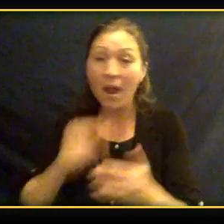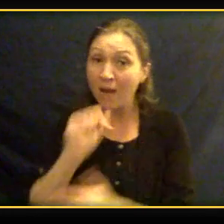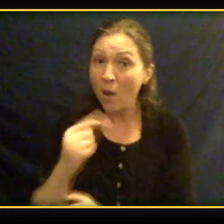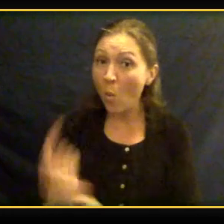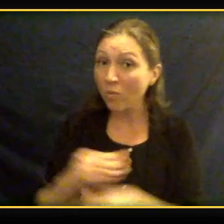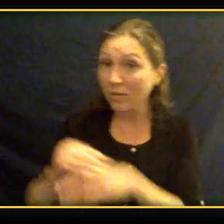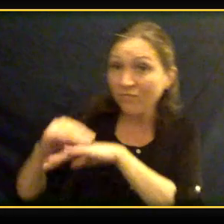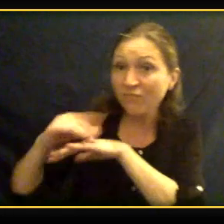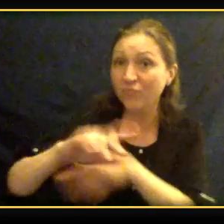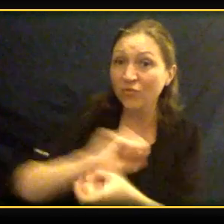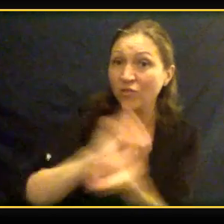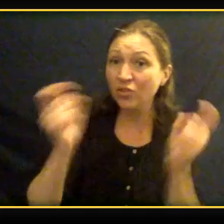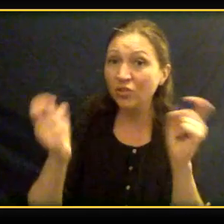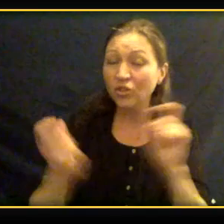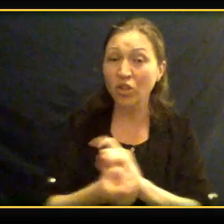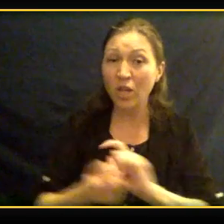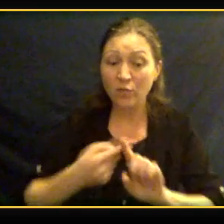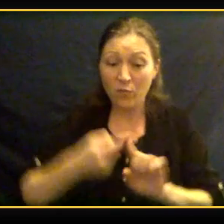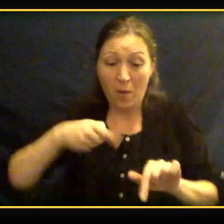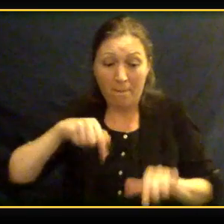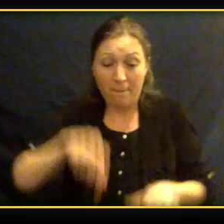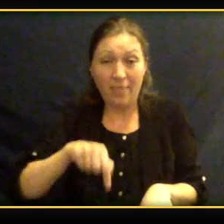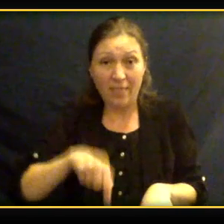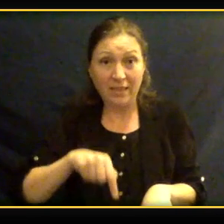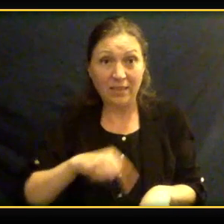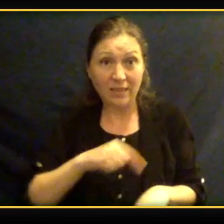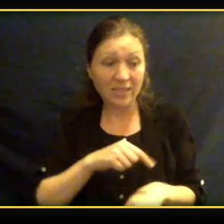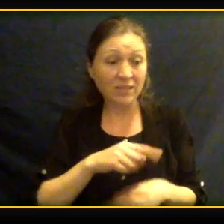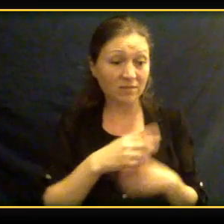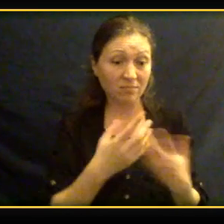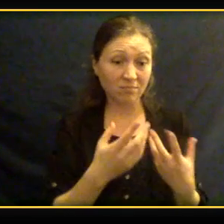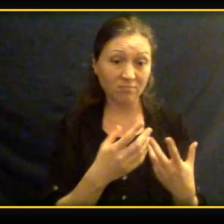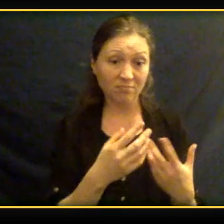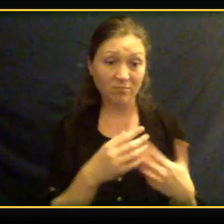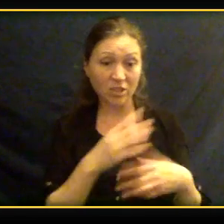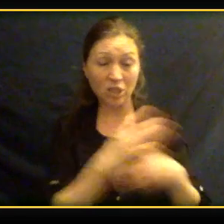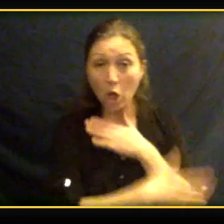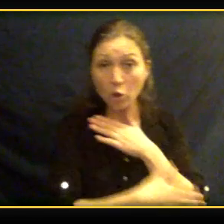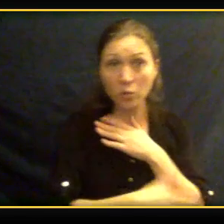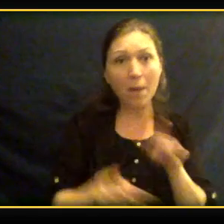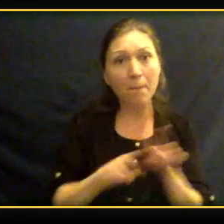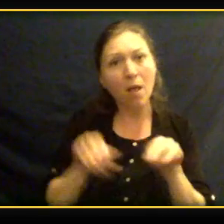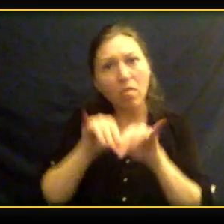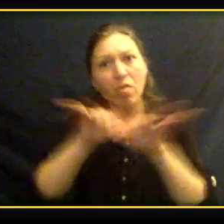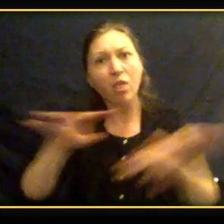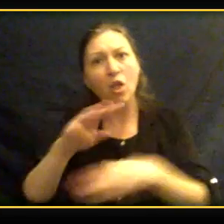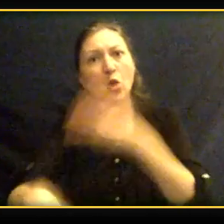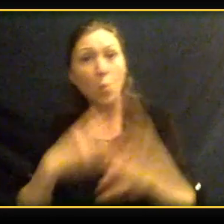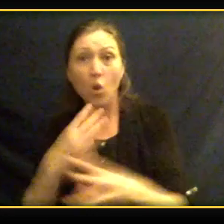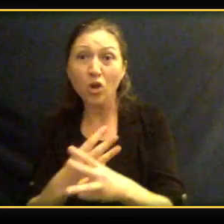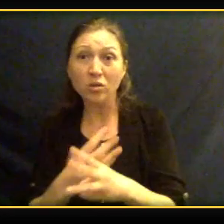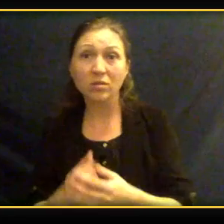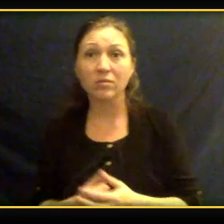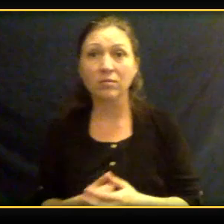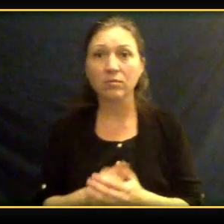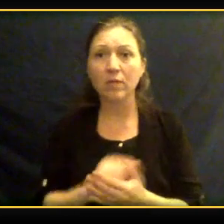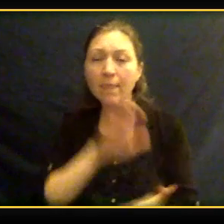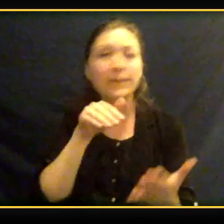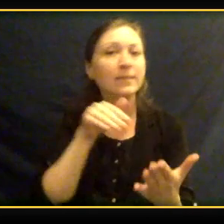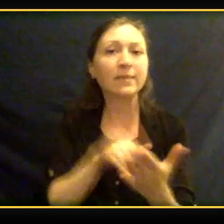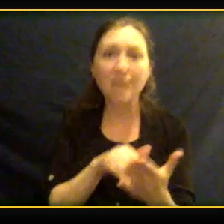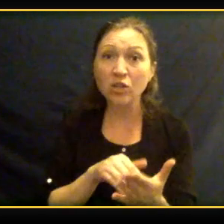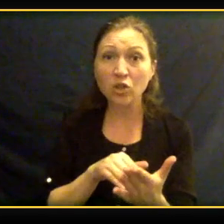center of that is Judy Heumann. Judy grew up with polio. She understood